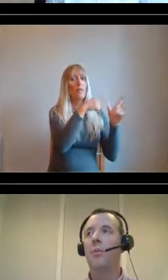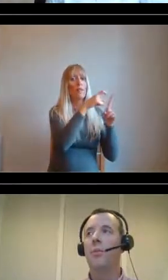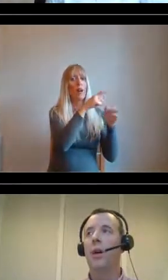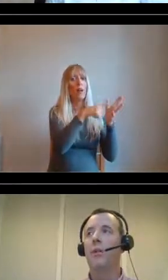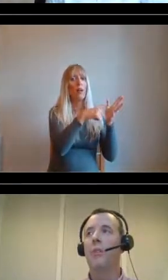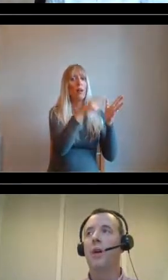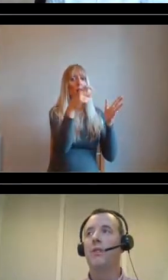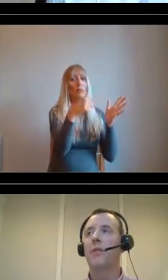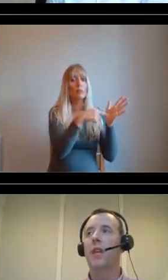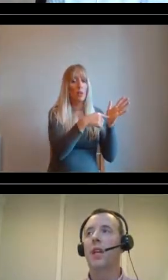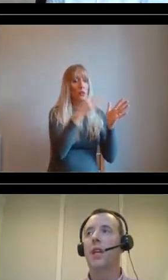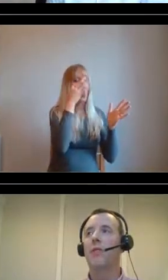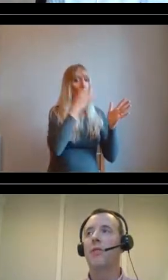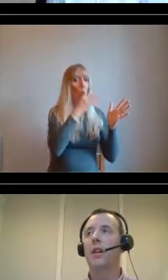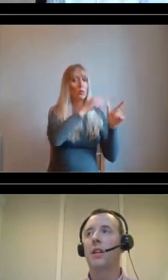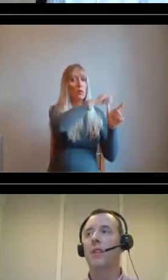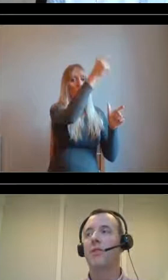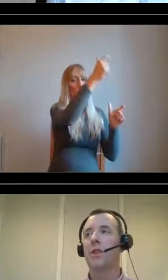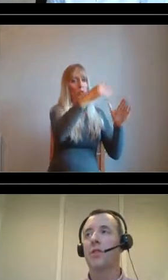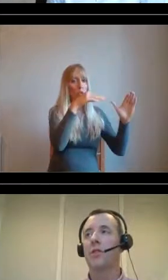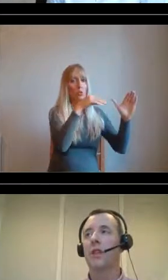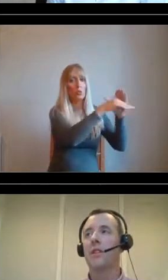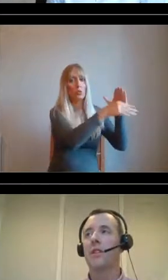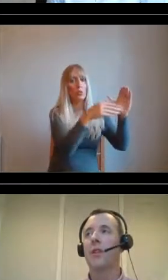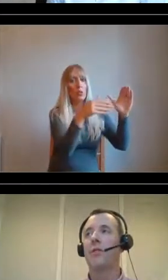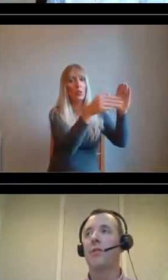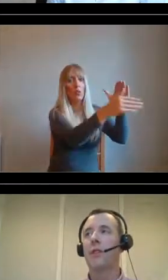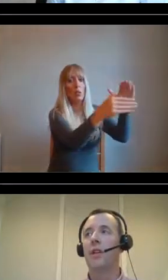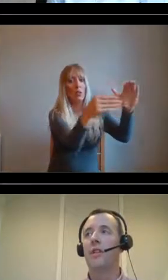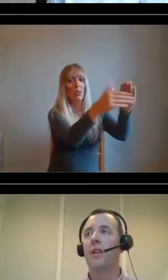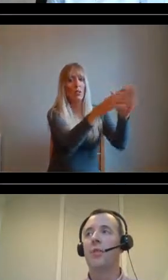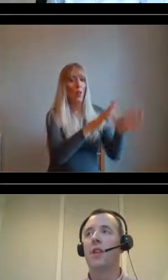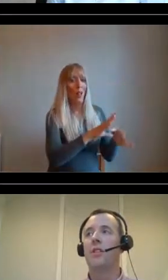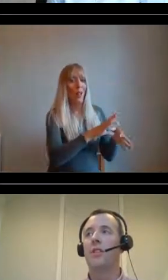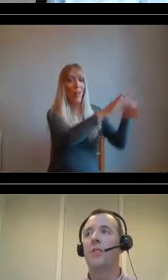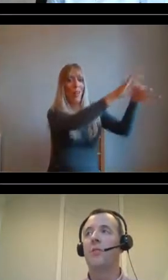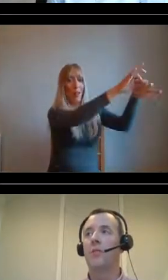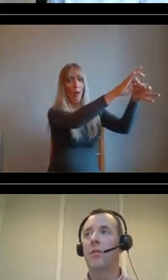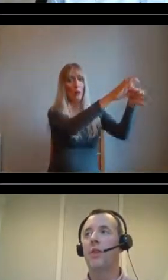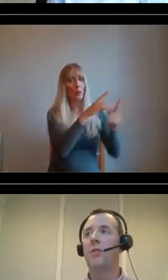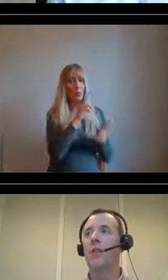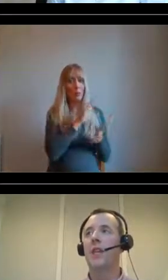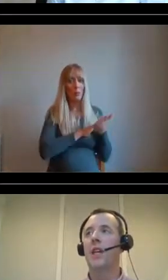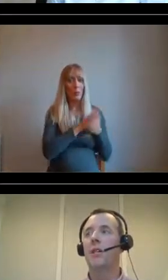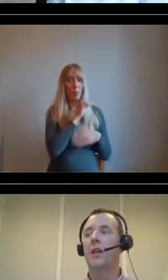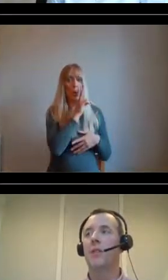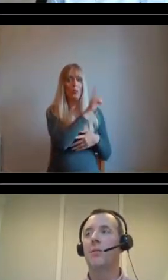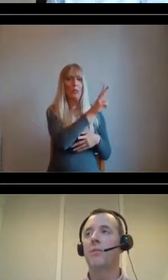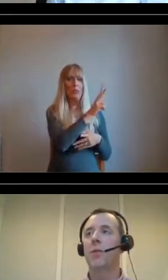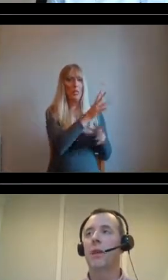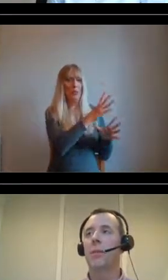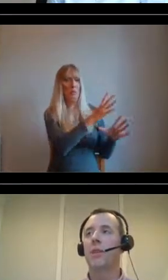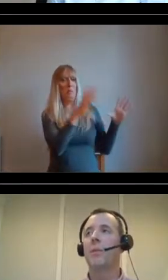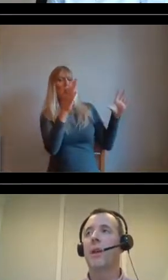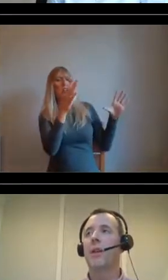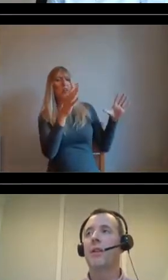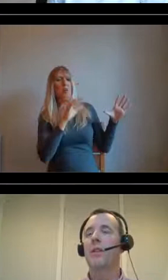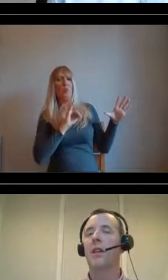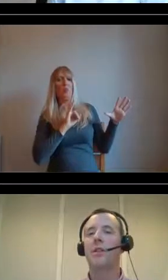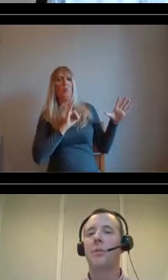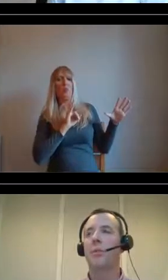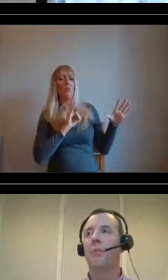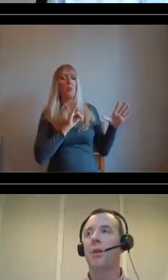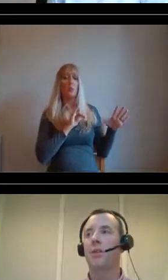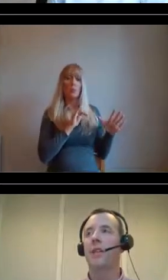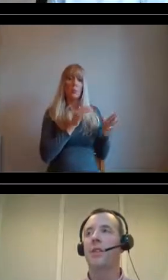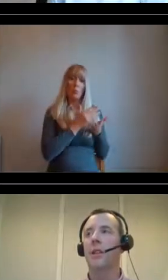they'll be part of the viaduct structure itself, so you won't actually sort of notice it as a noise barrier